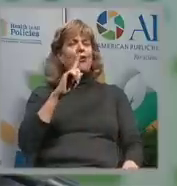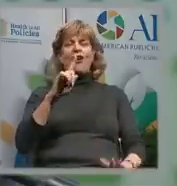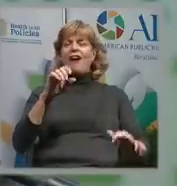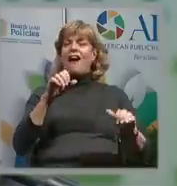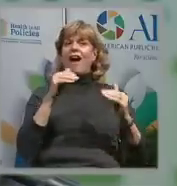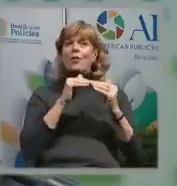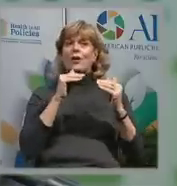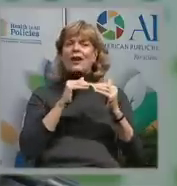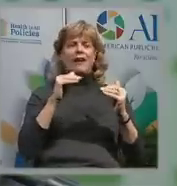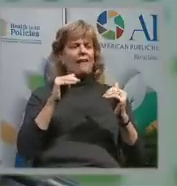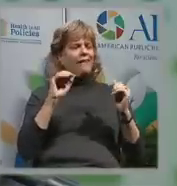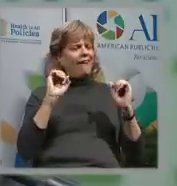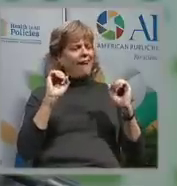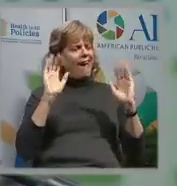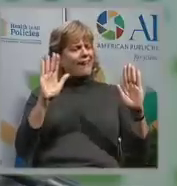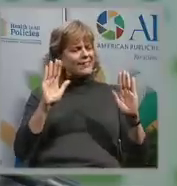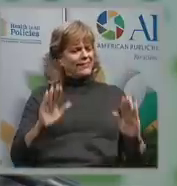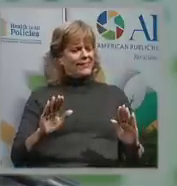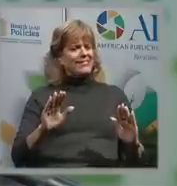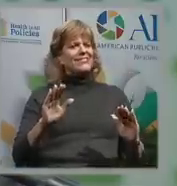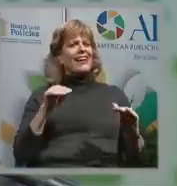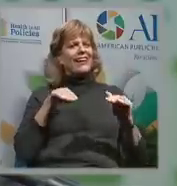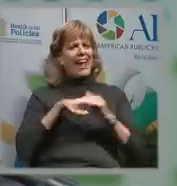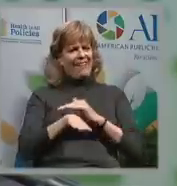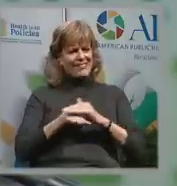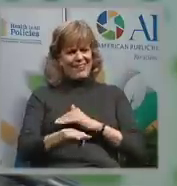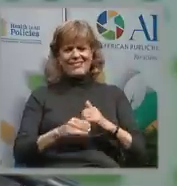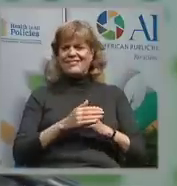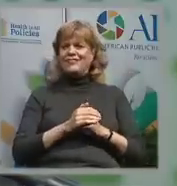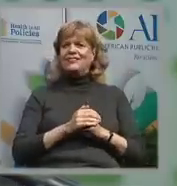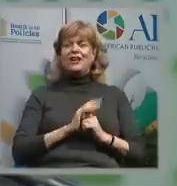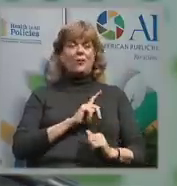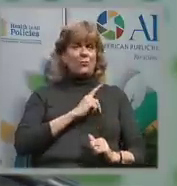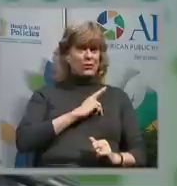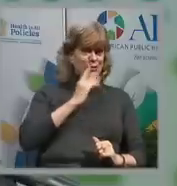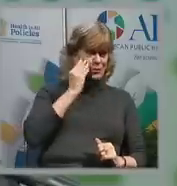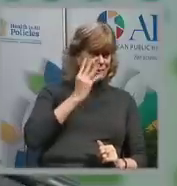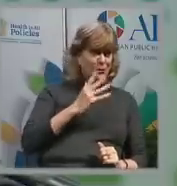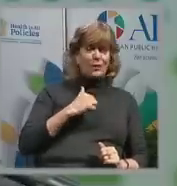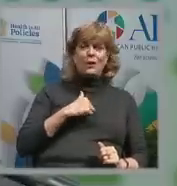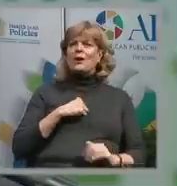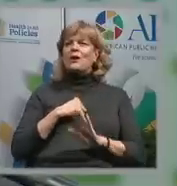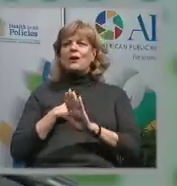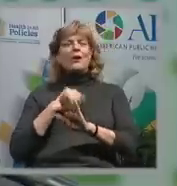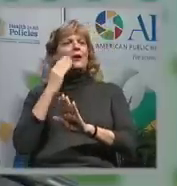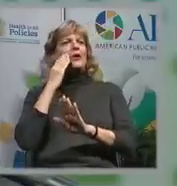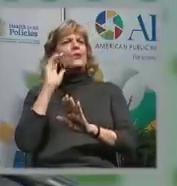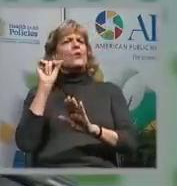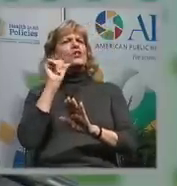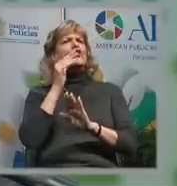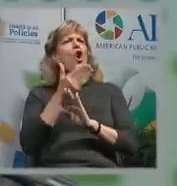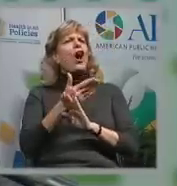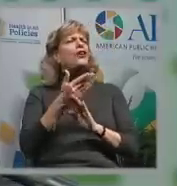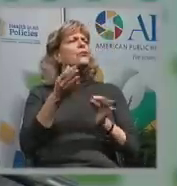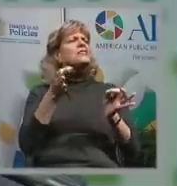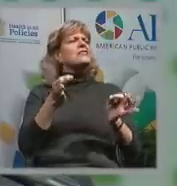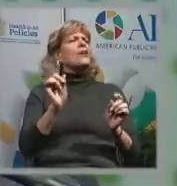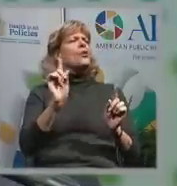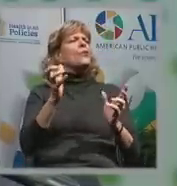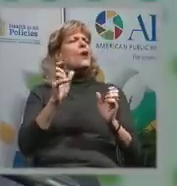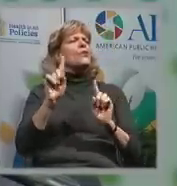excellence. Now, on a personal note, when my youngest daughter was deciding where she went to